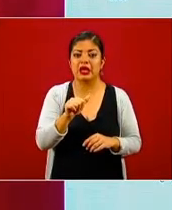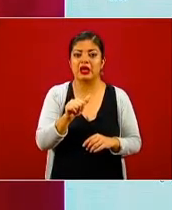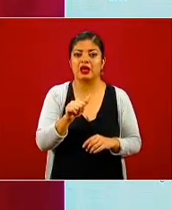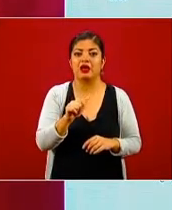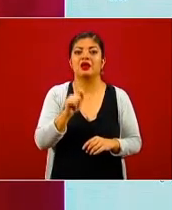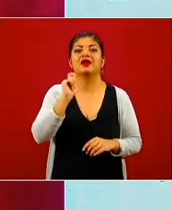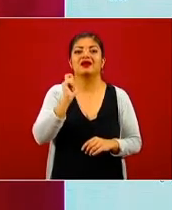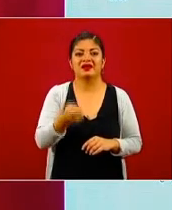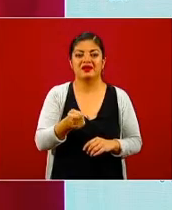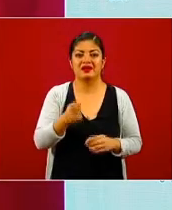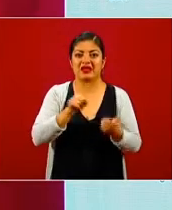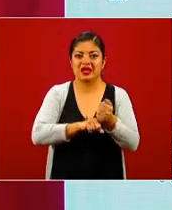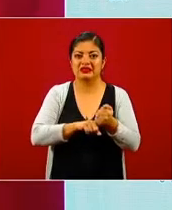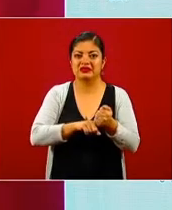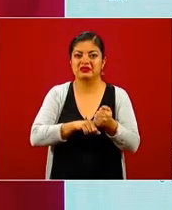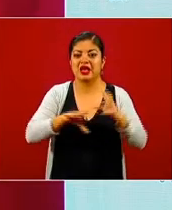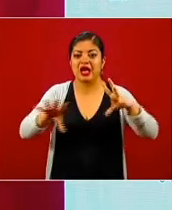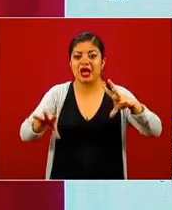show you